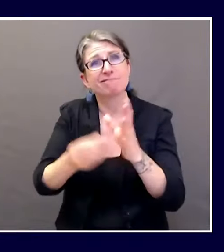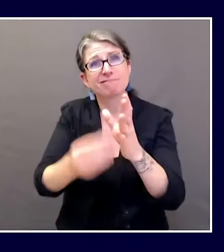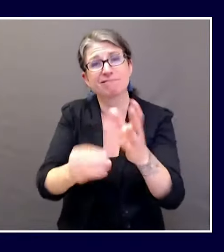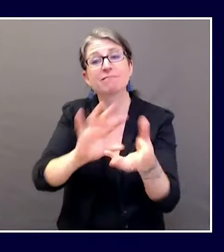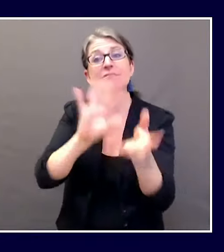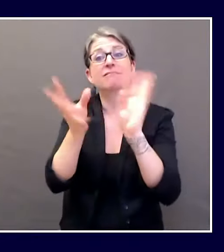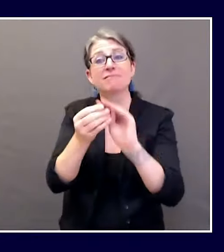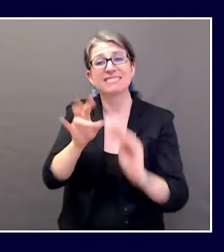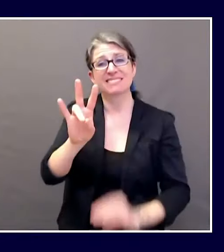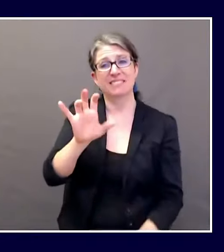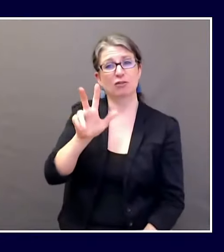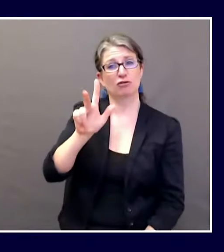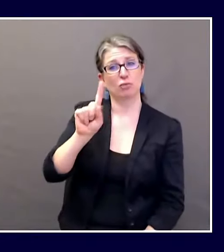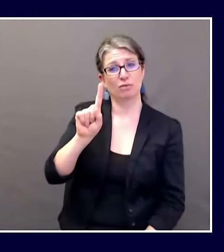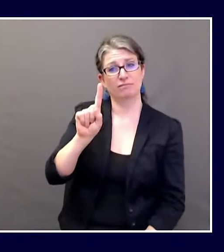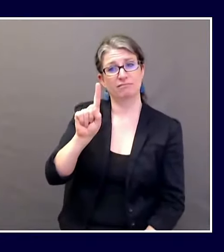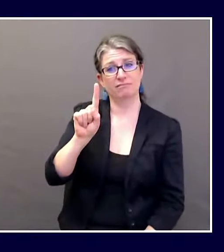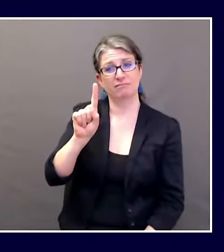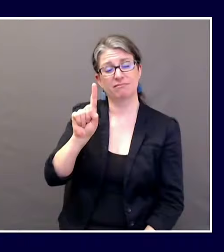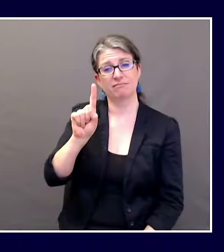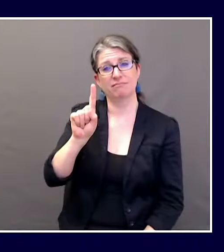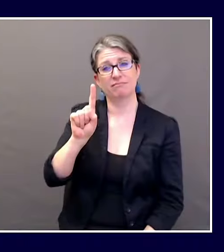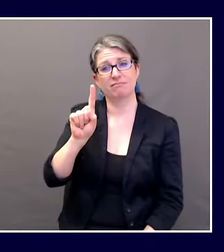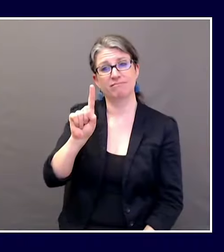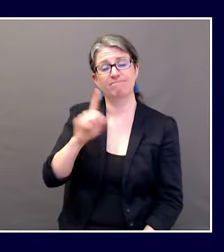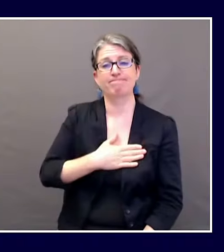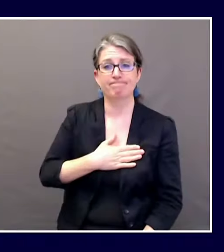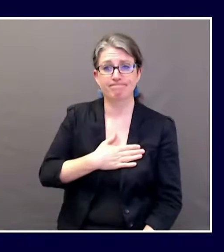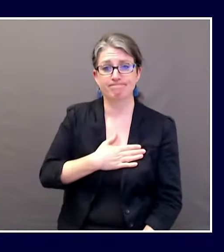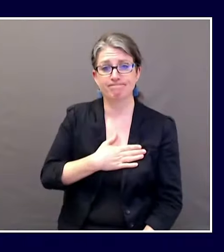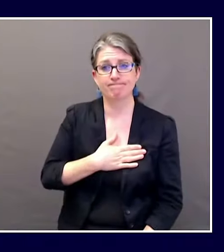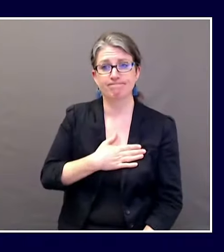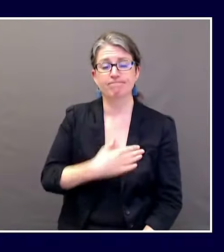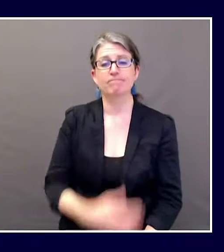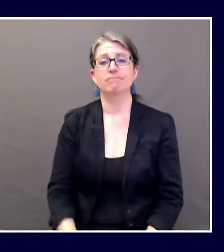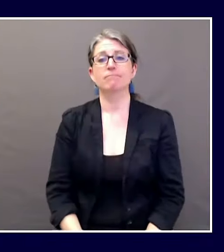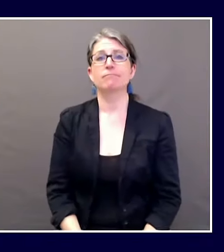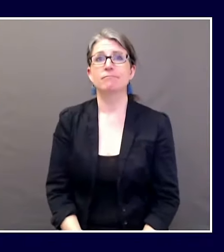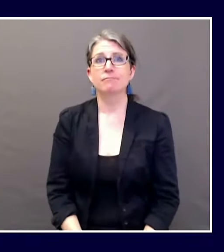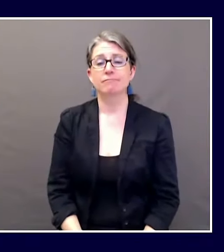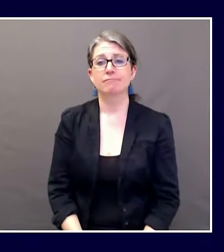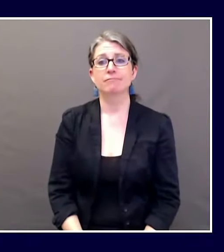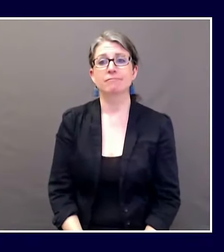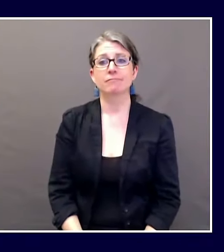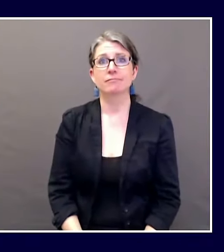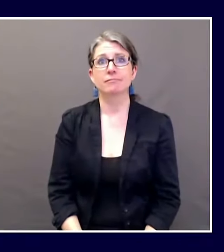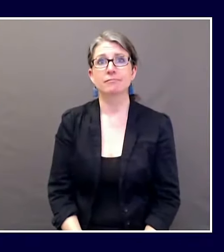of 731 total deaths. And cumulatively,